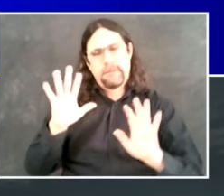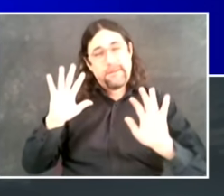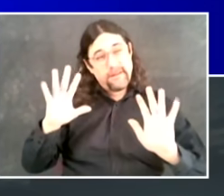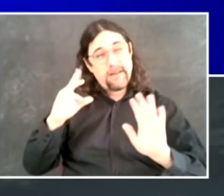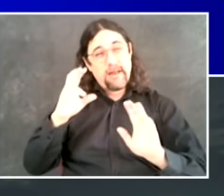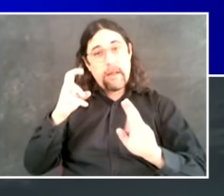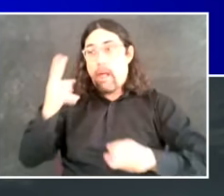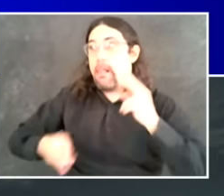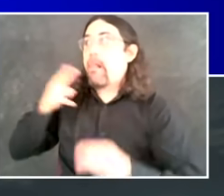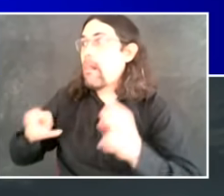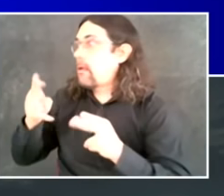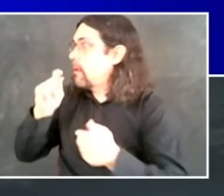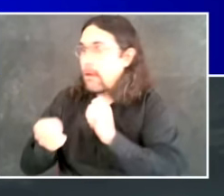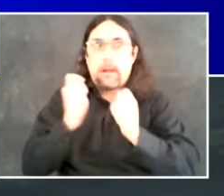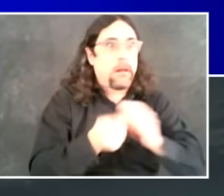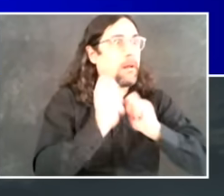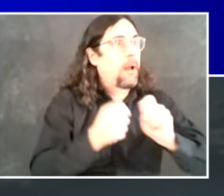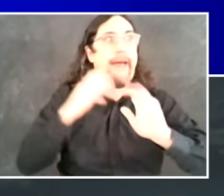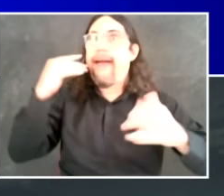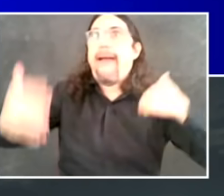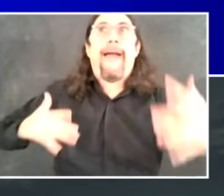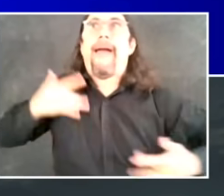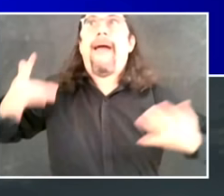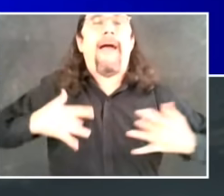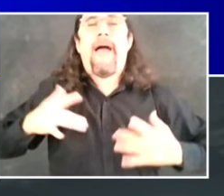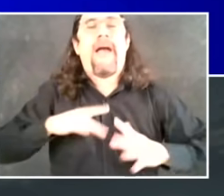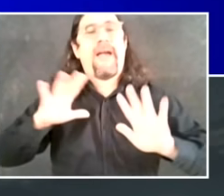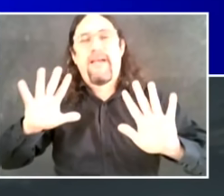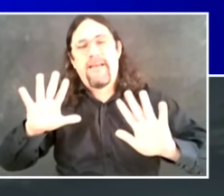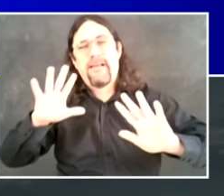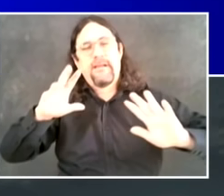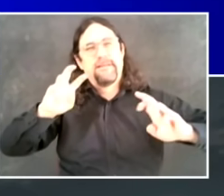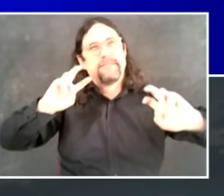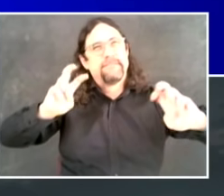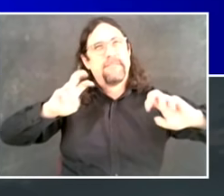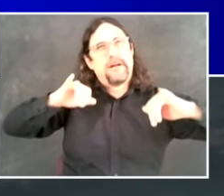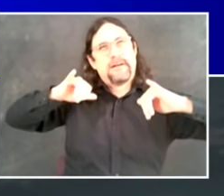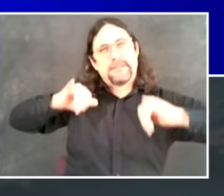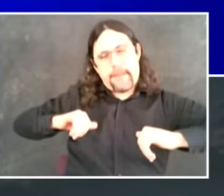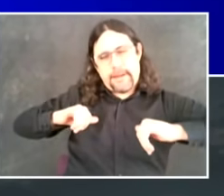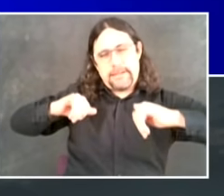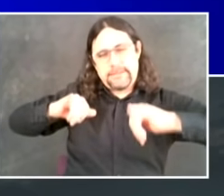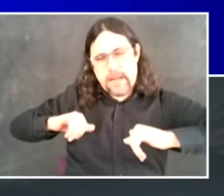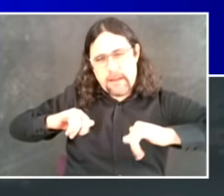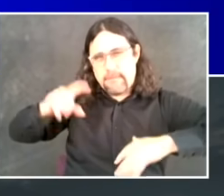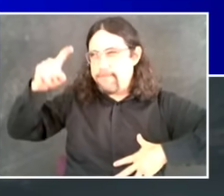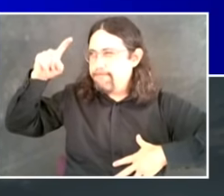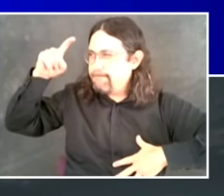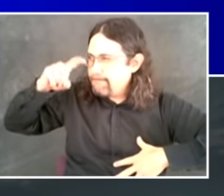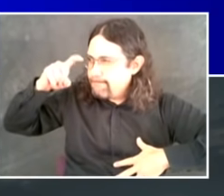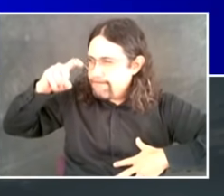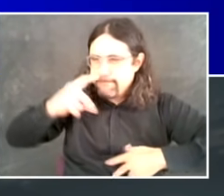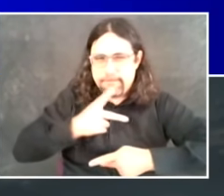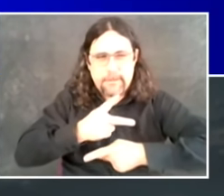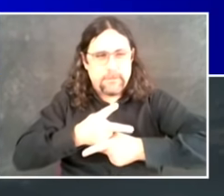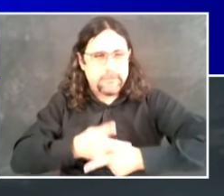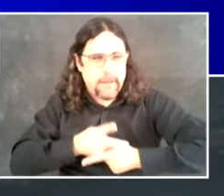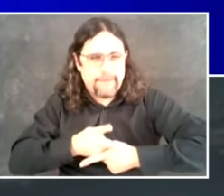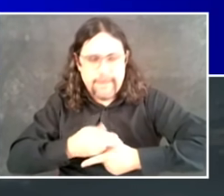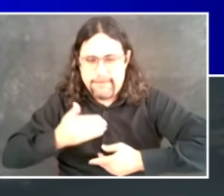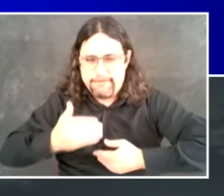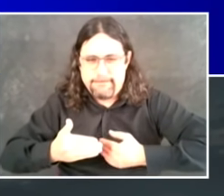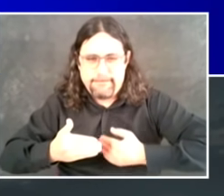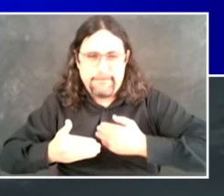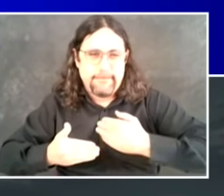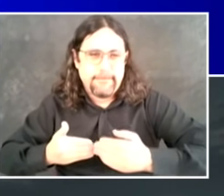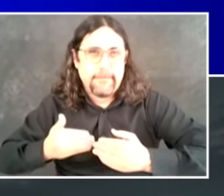no on-off switch here. It's not like you have all the restrictions one day and the next day you're back to normal. I don't think people even expect that anymore. I think people understand we'll be